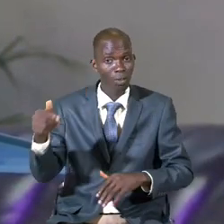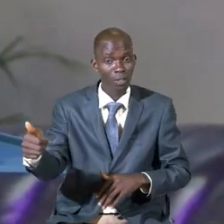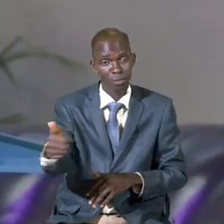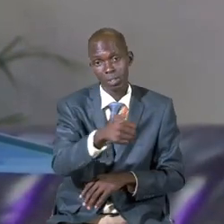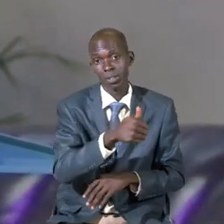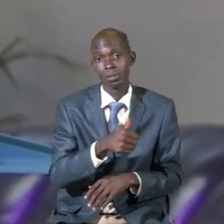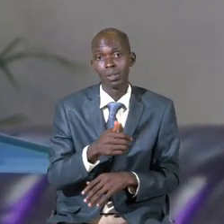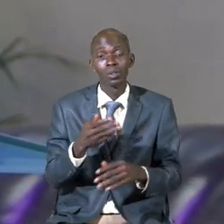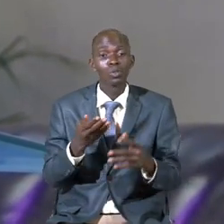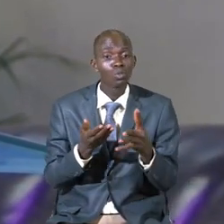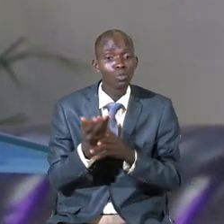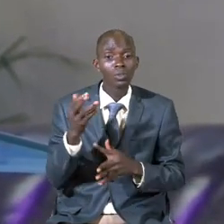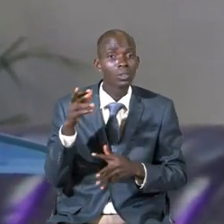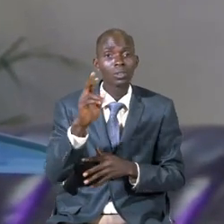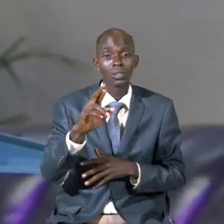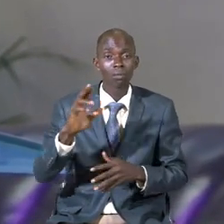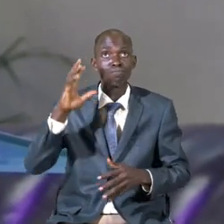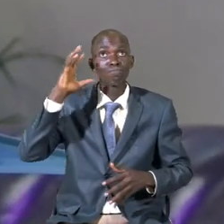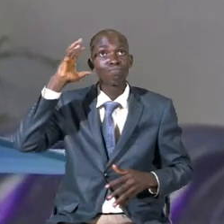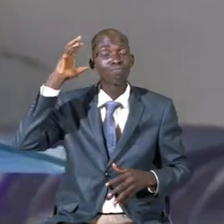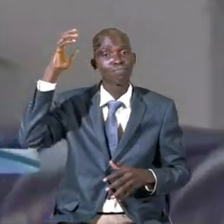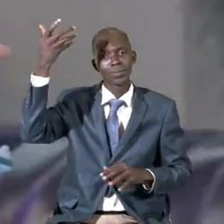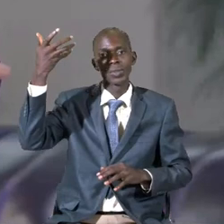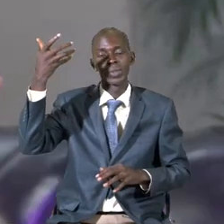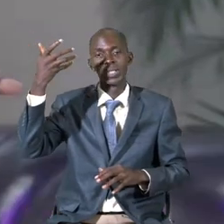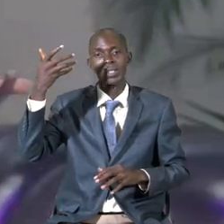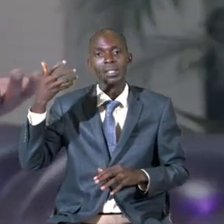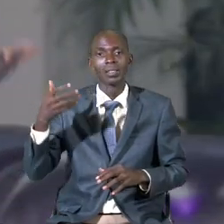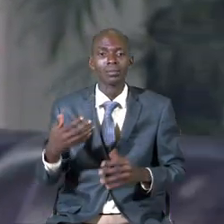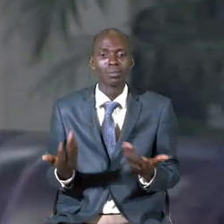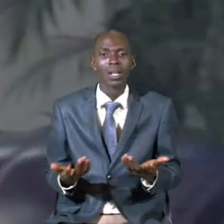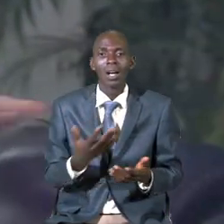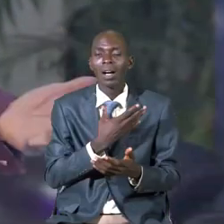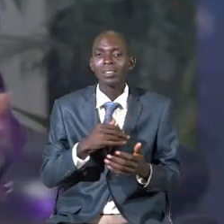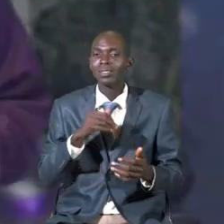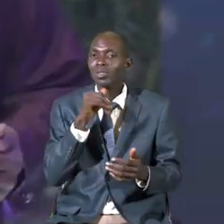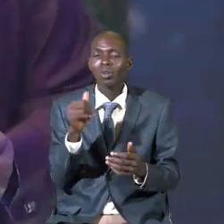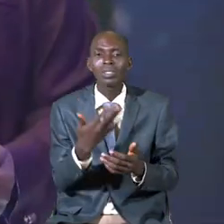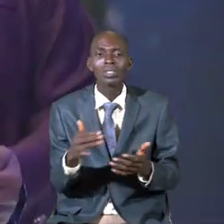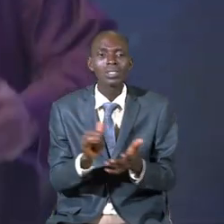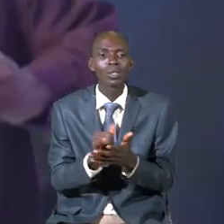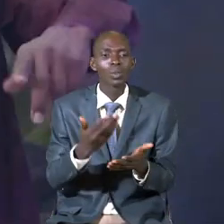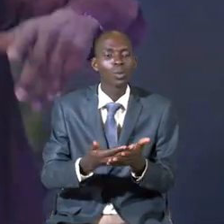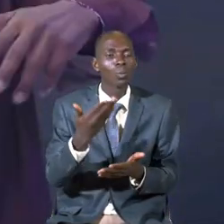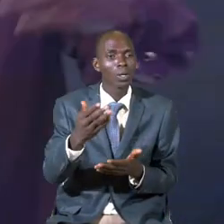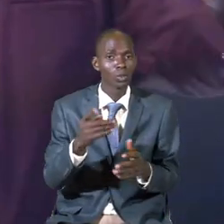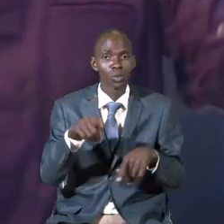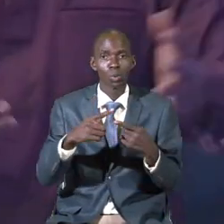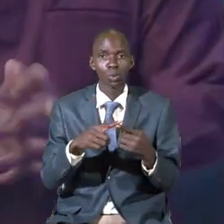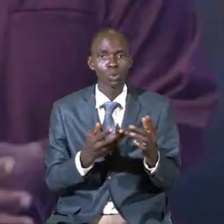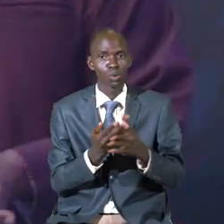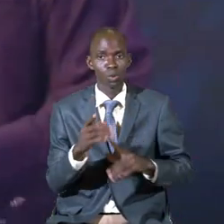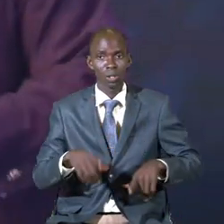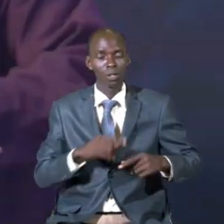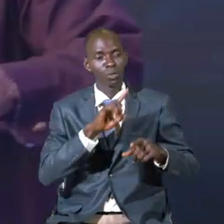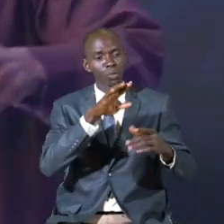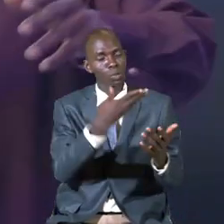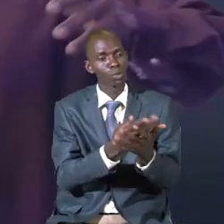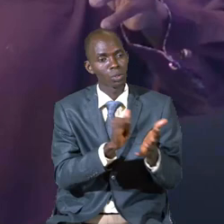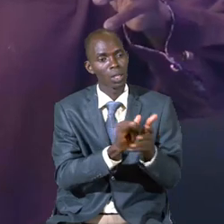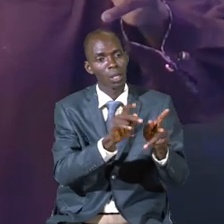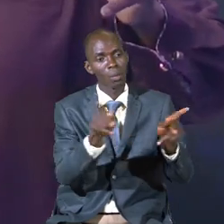impetuous temper and that's not the thing where to buy you know you go through life you get to that place of work